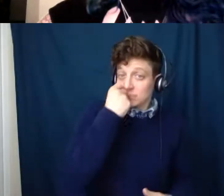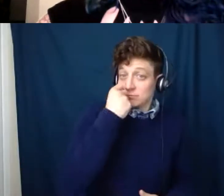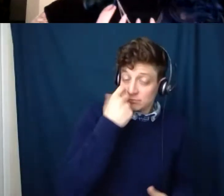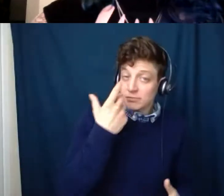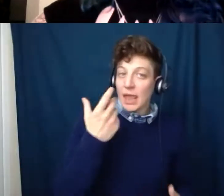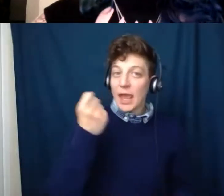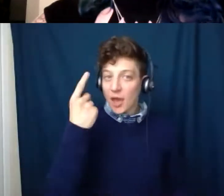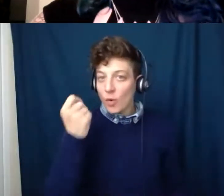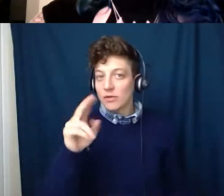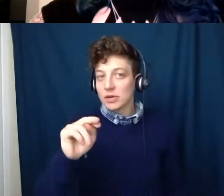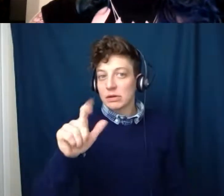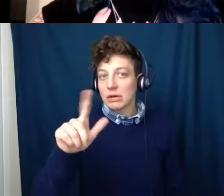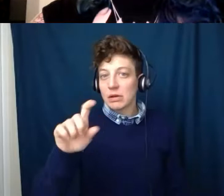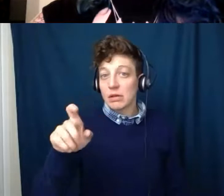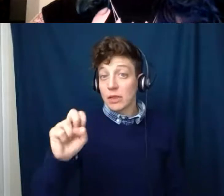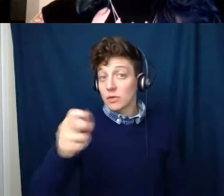is much cheaper.